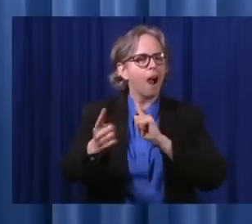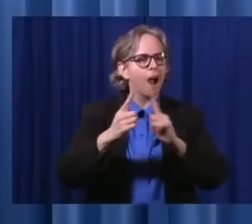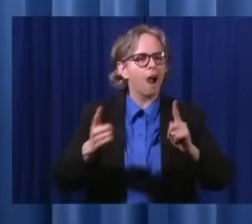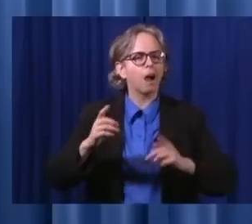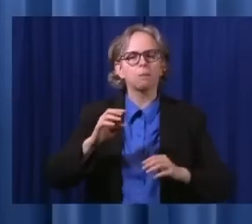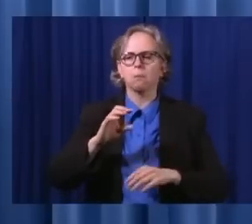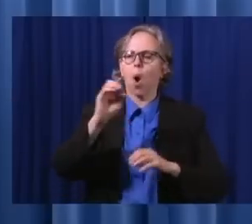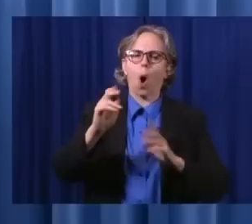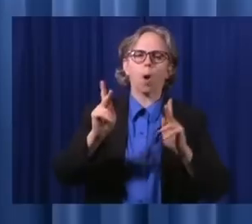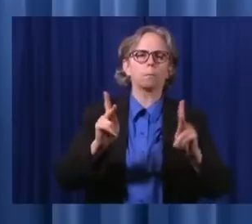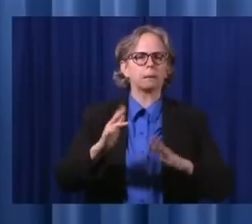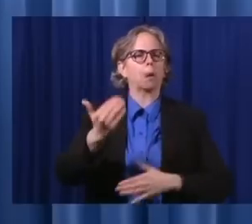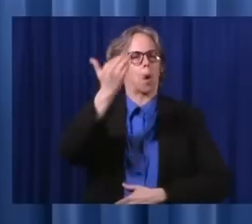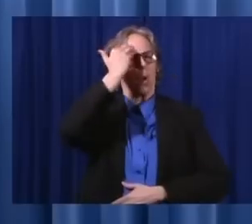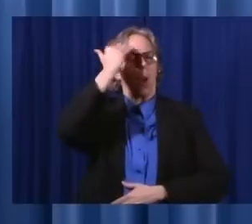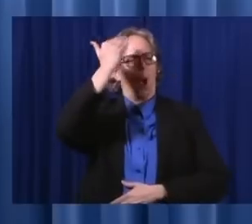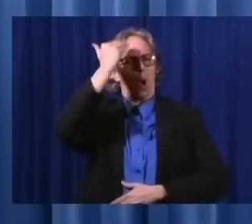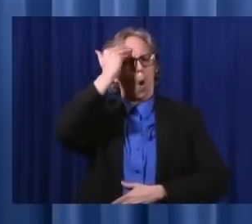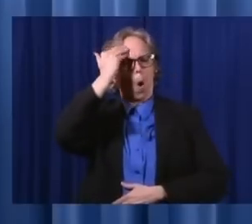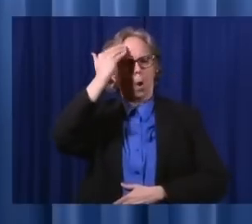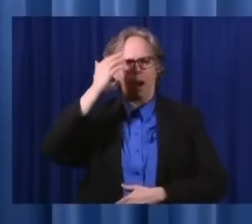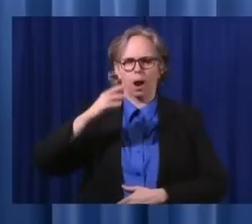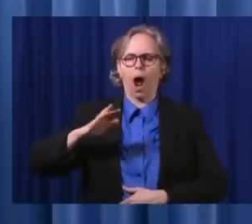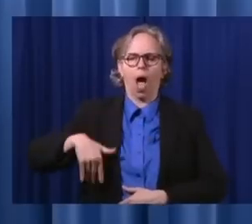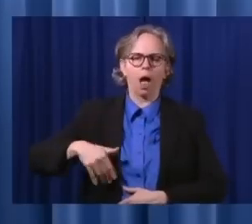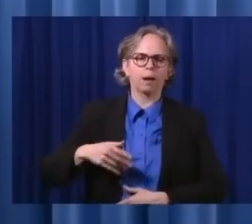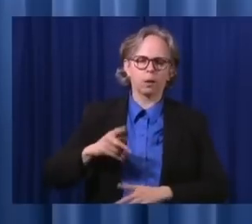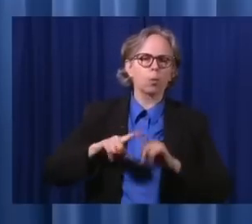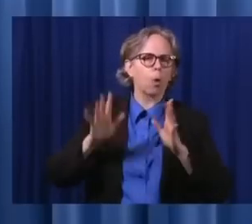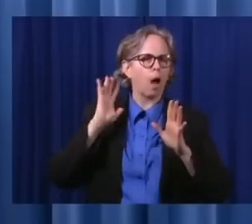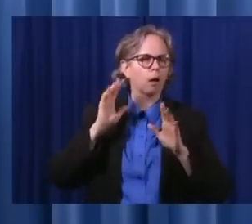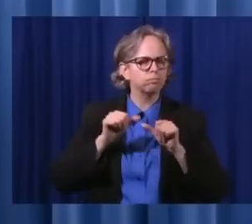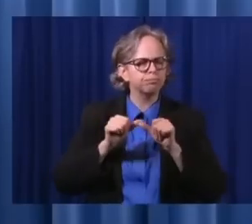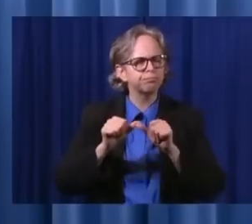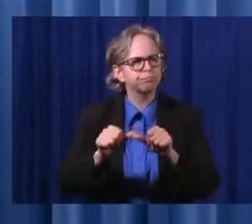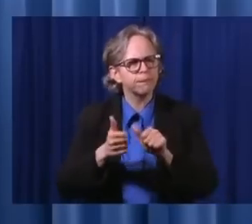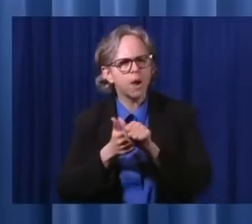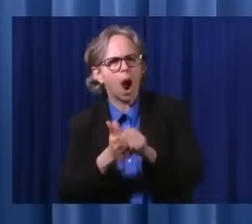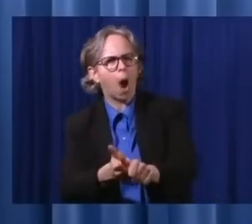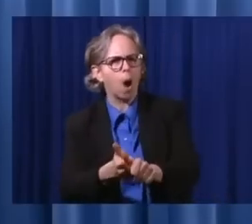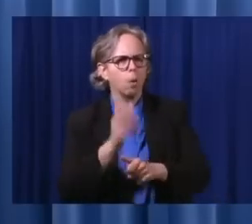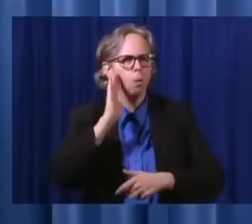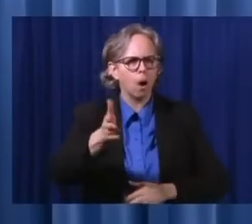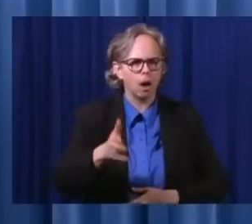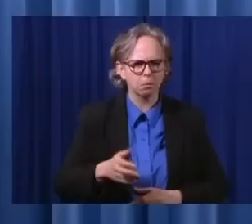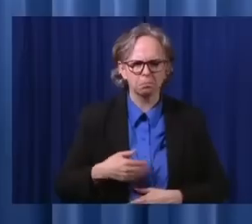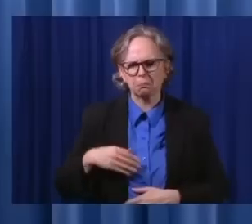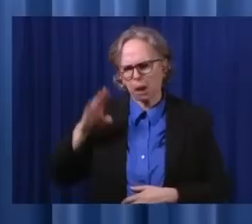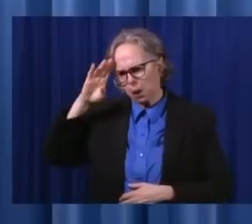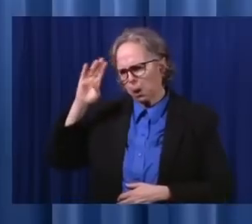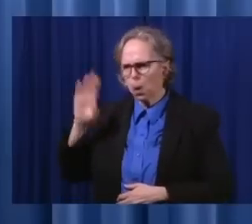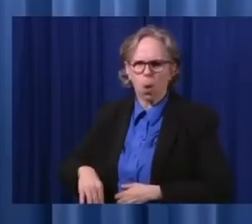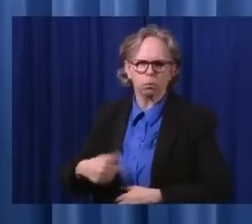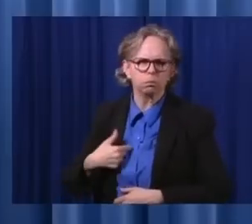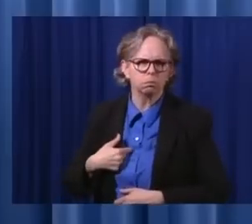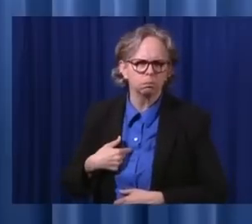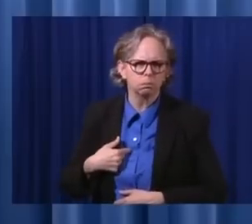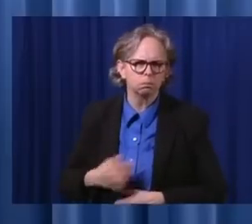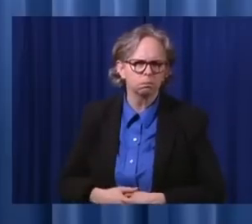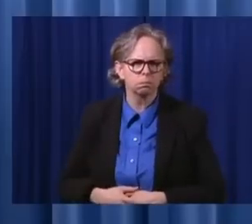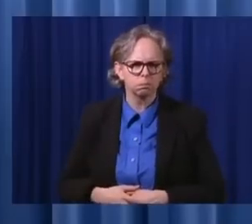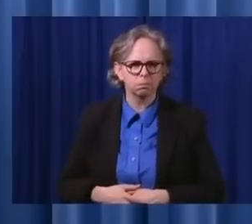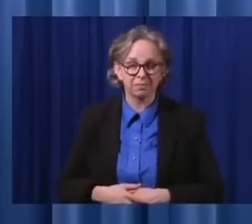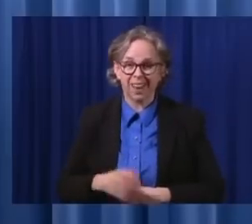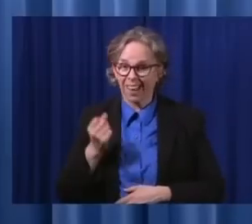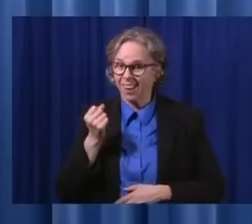we are in this for the long haul now. That barring some miracle, this is not going to go away. We got to live with this. And so the question is, how do